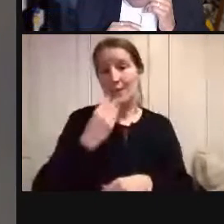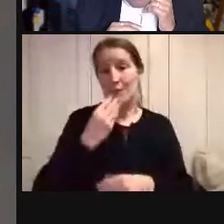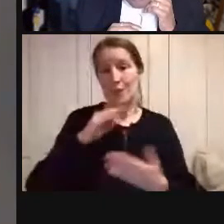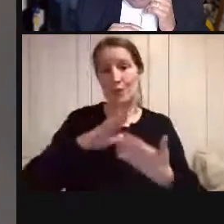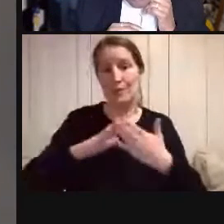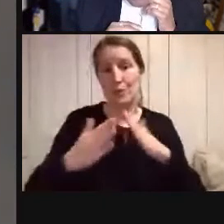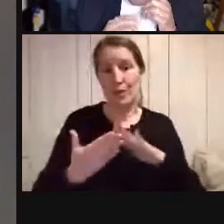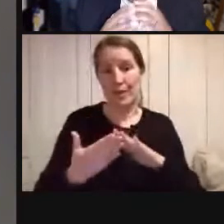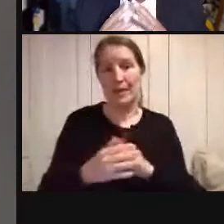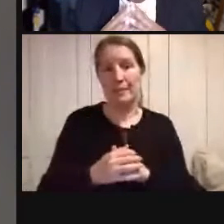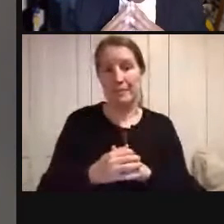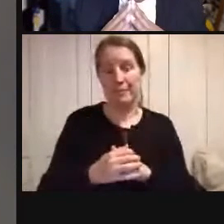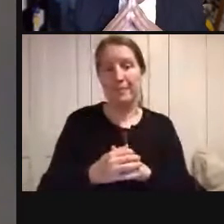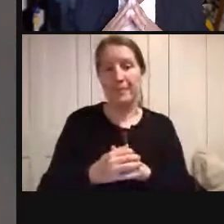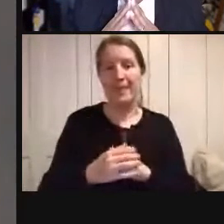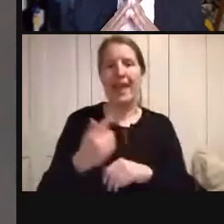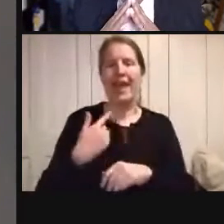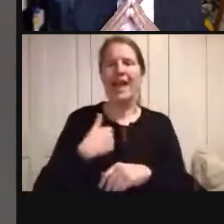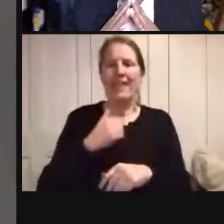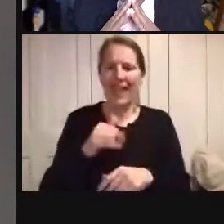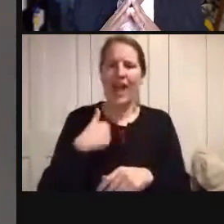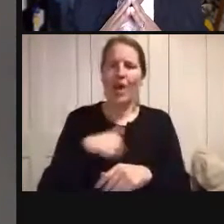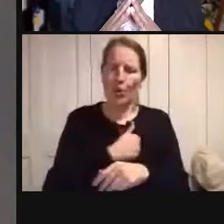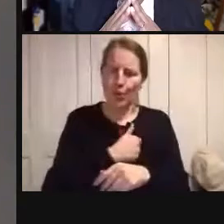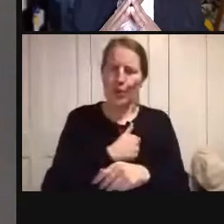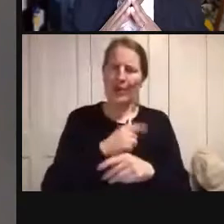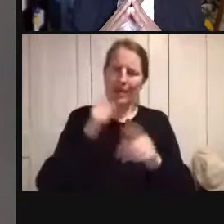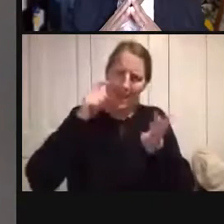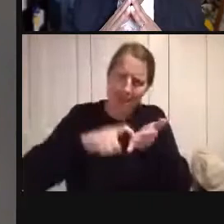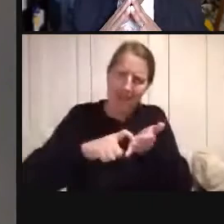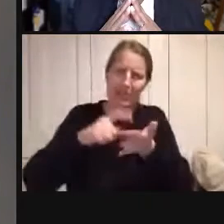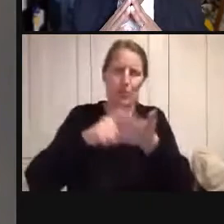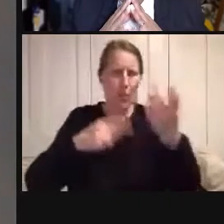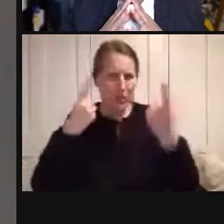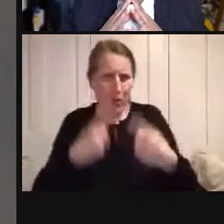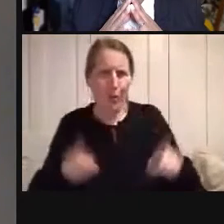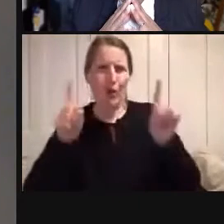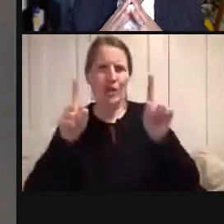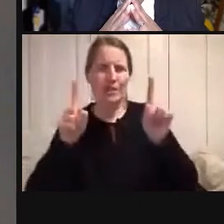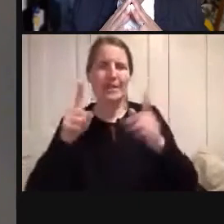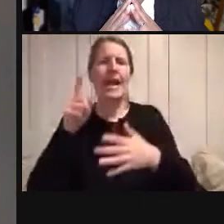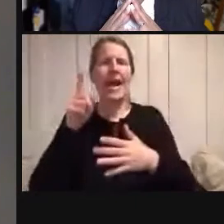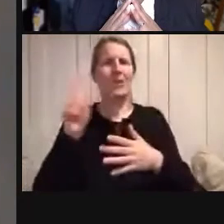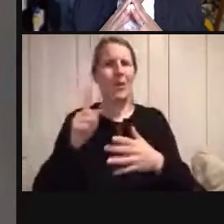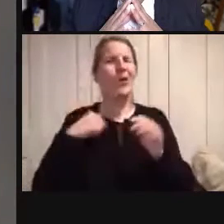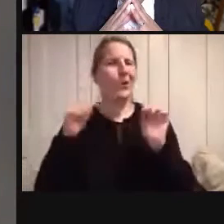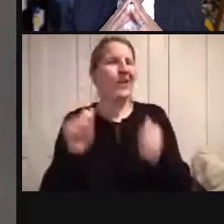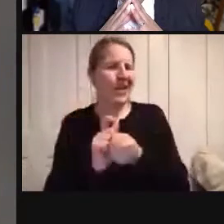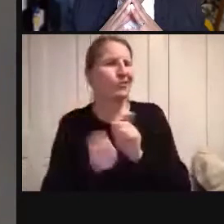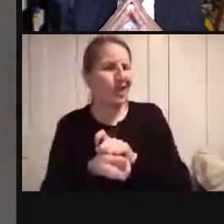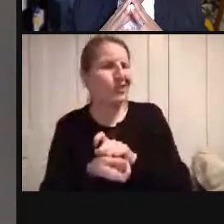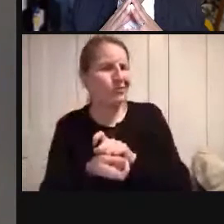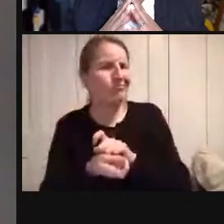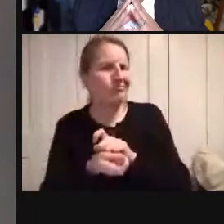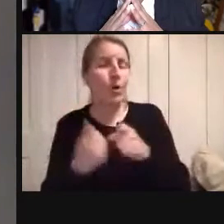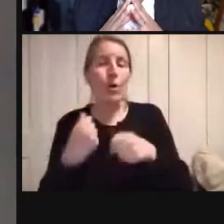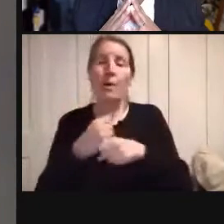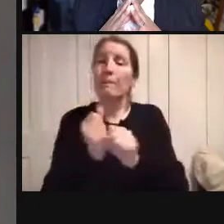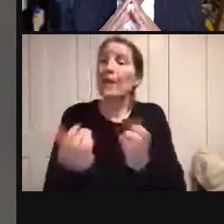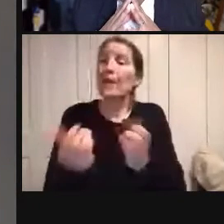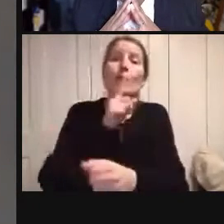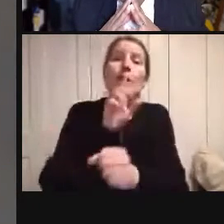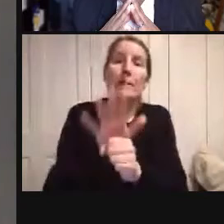that we honestly acknowledge what has worked well and where change and new commitments are possible. Most importantly is that each of